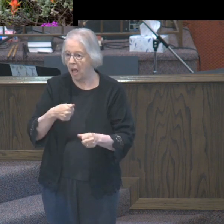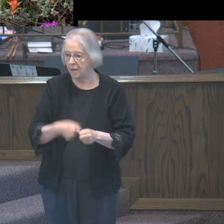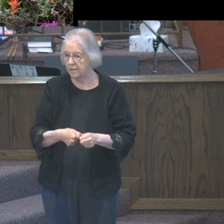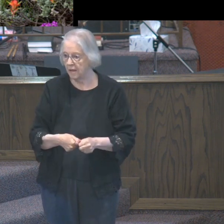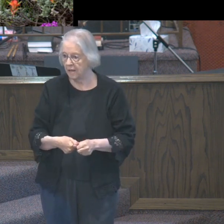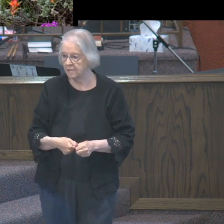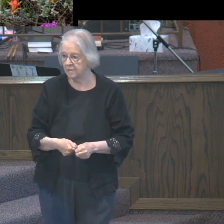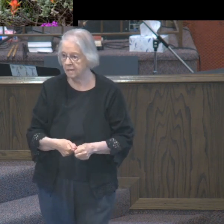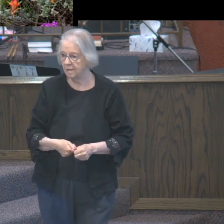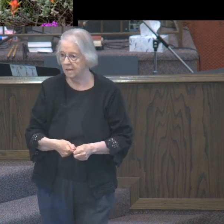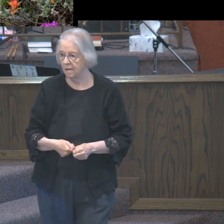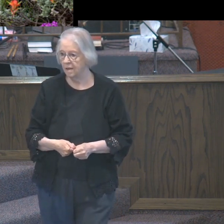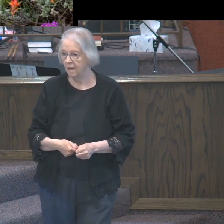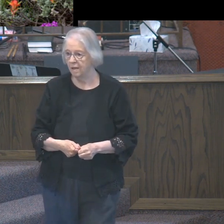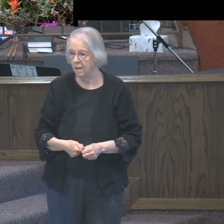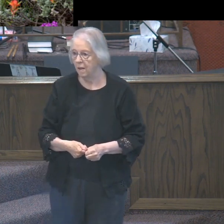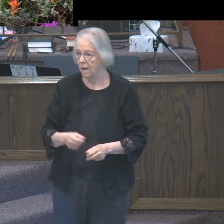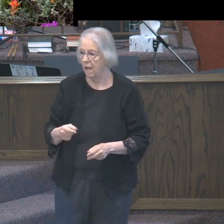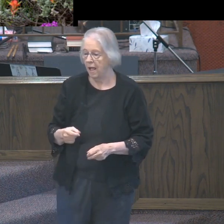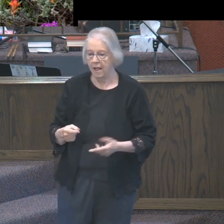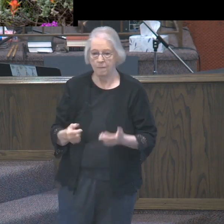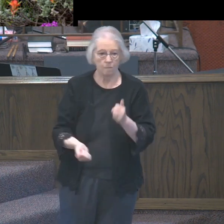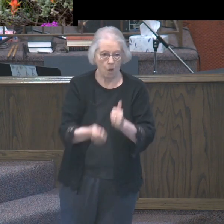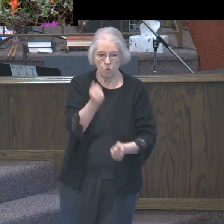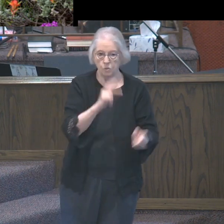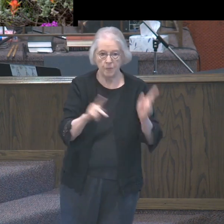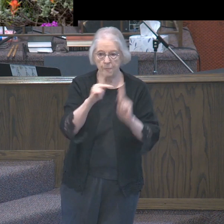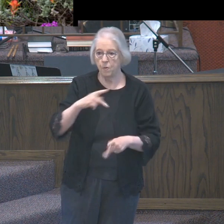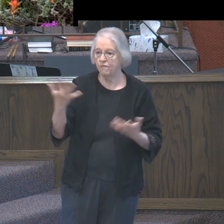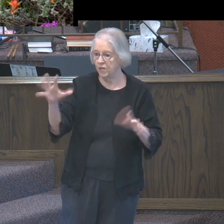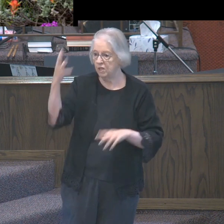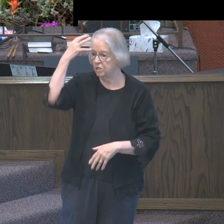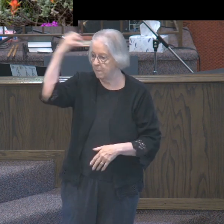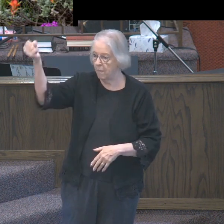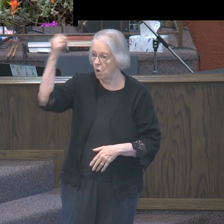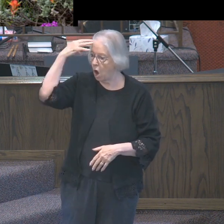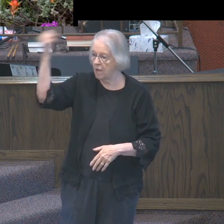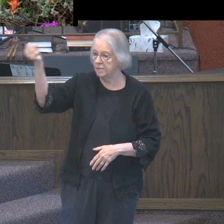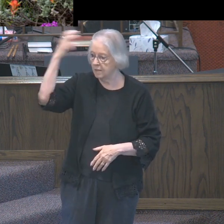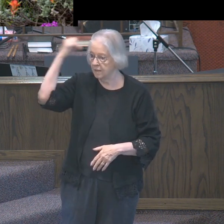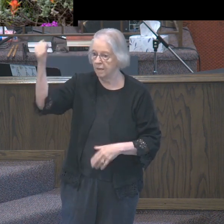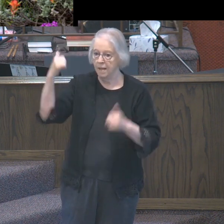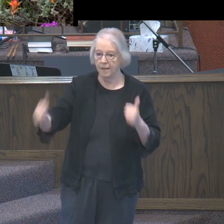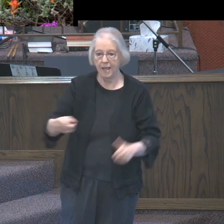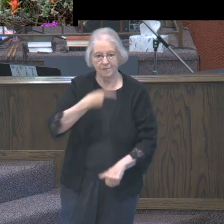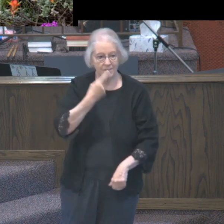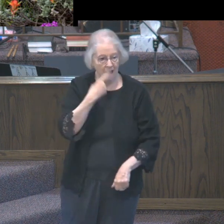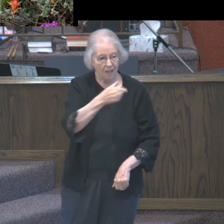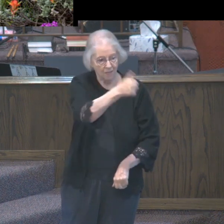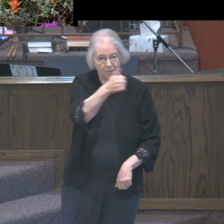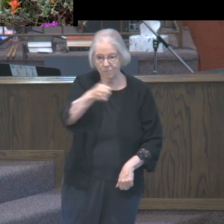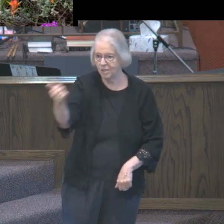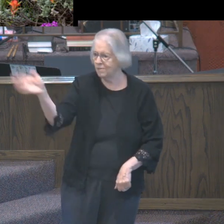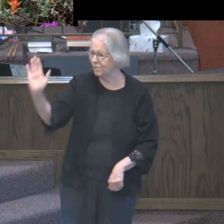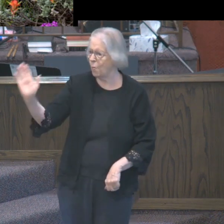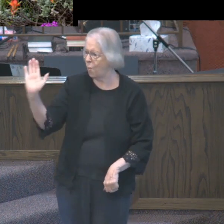Scripture, I know it's very familiar, okay? It's very familiar to me as well. And as I was working